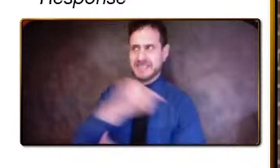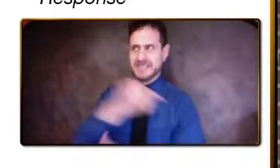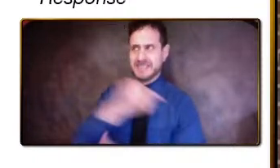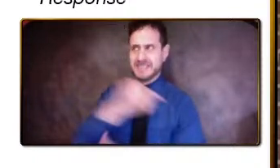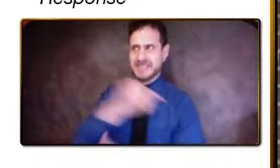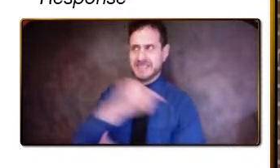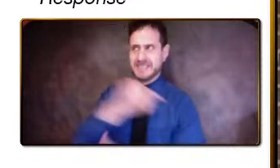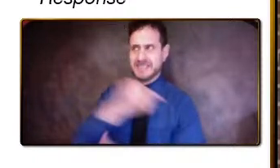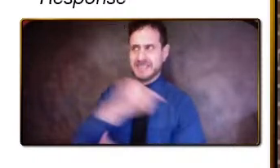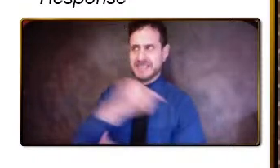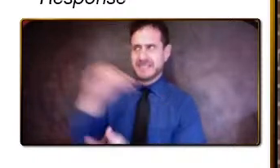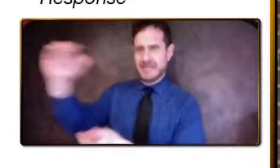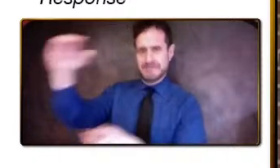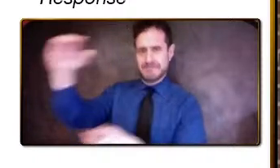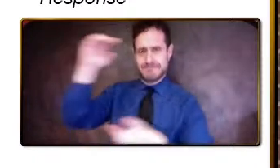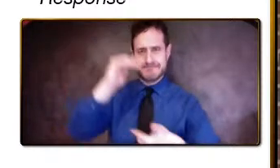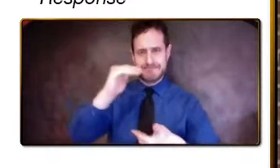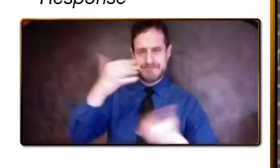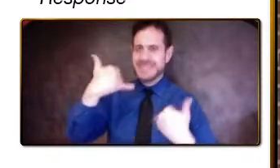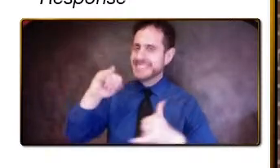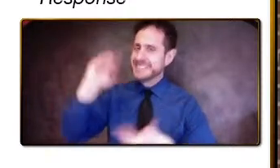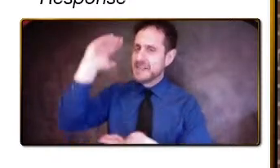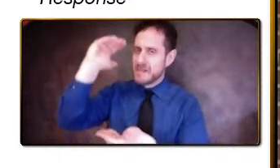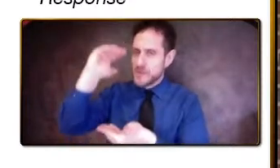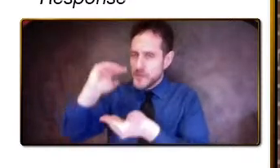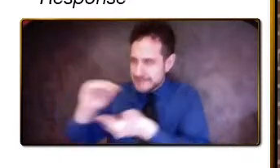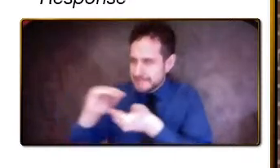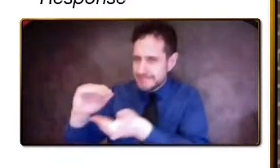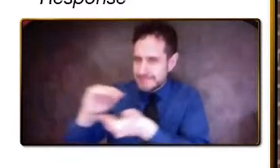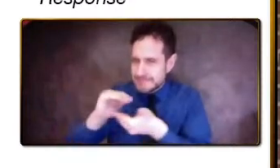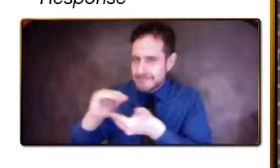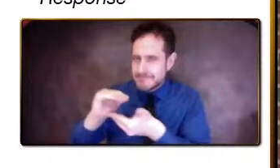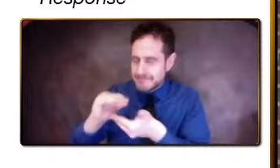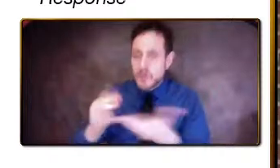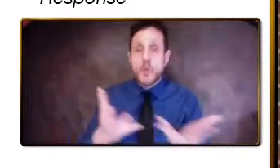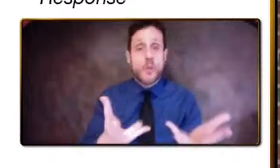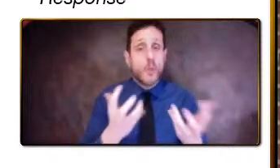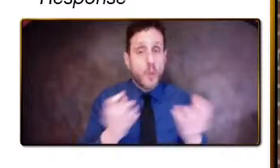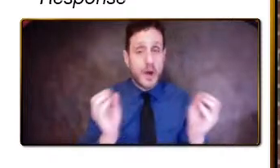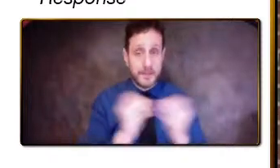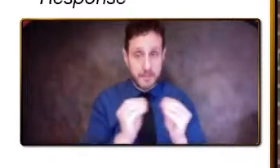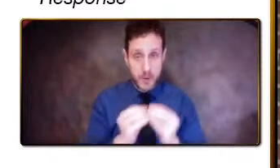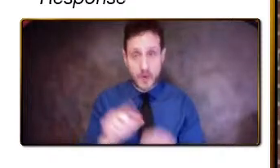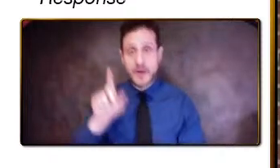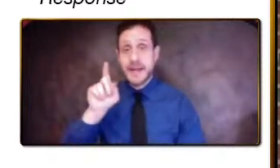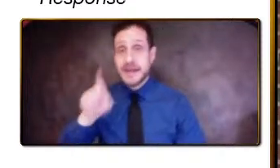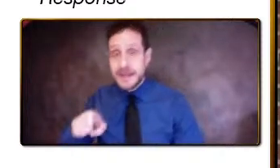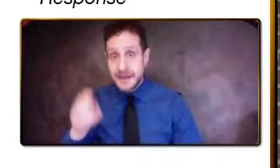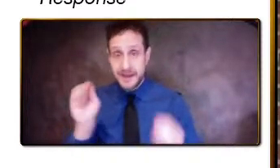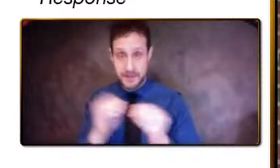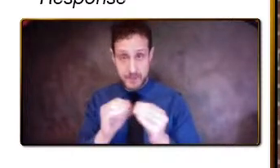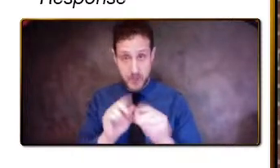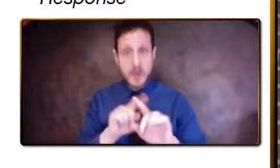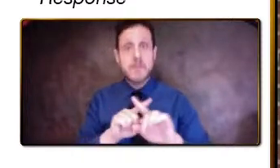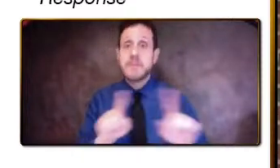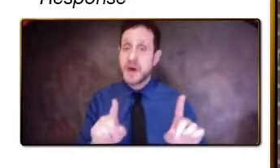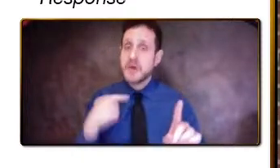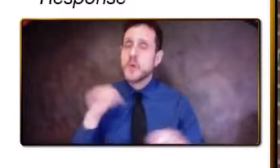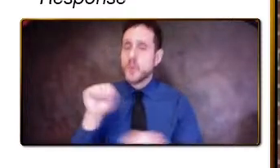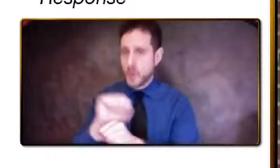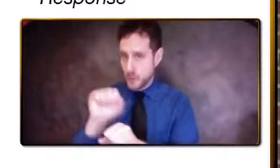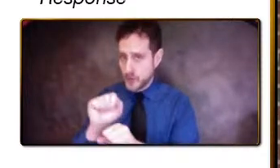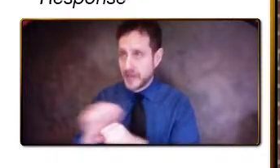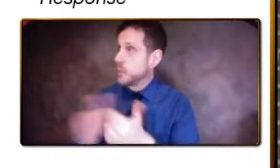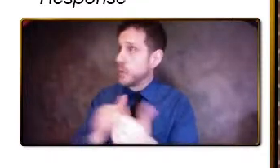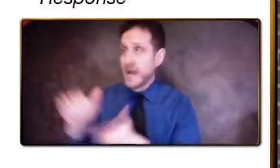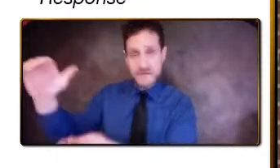the governor was mentioning. It's not as much as we want or as much as we need, but we are working to get the vaccine that is delivered to Illinois into